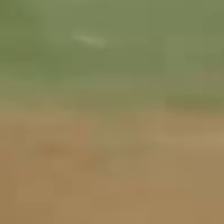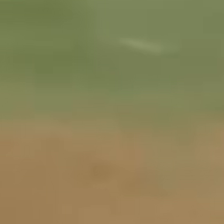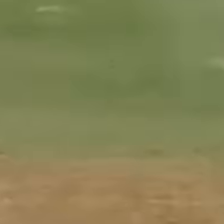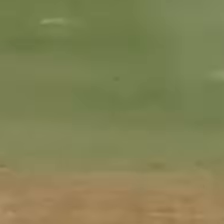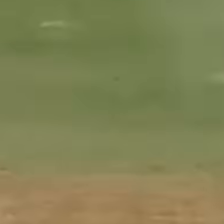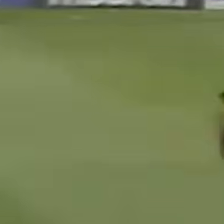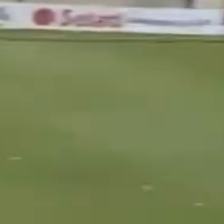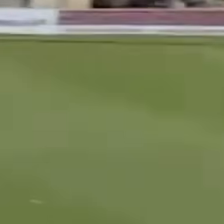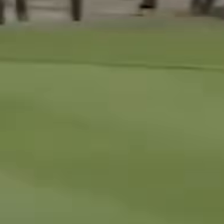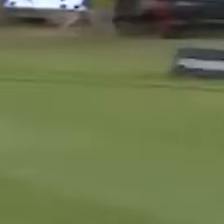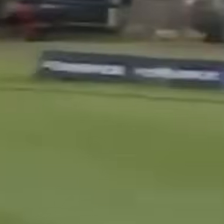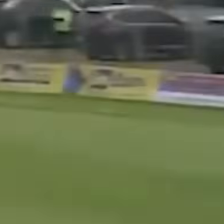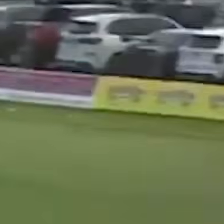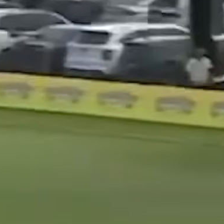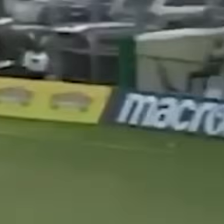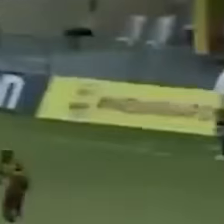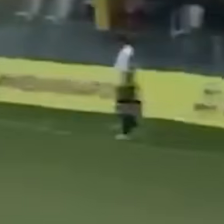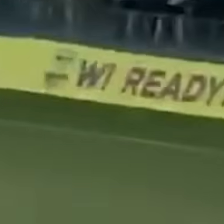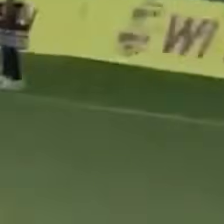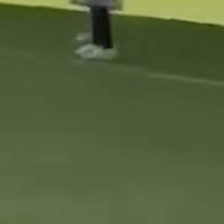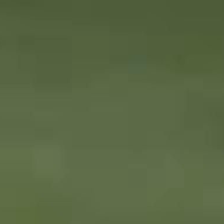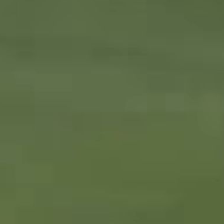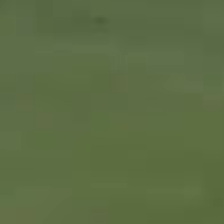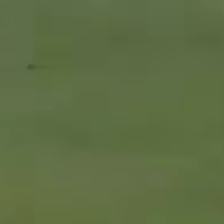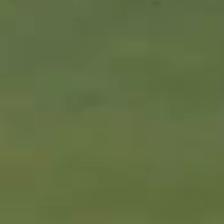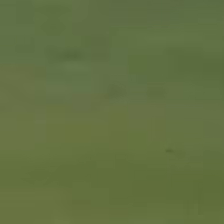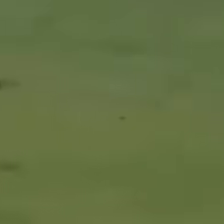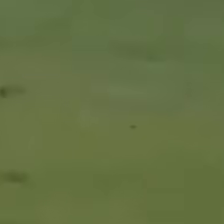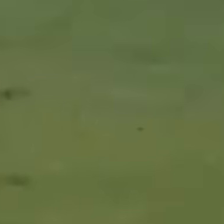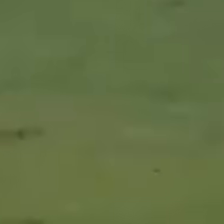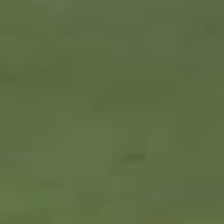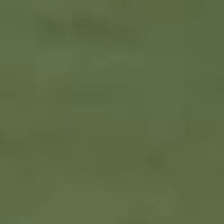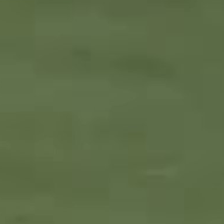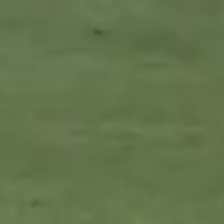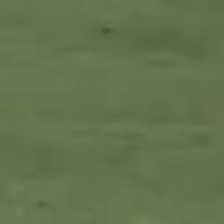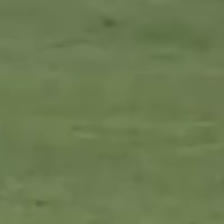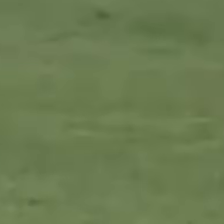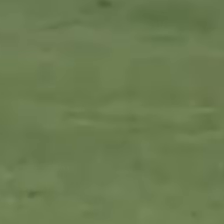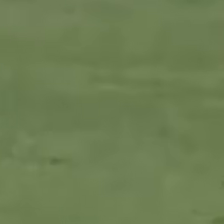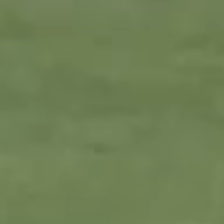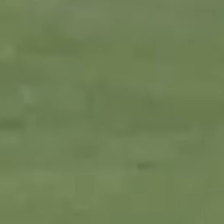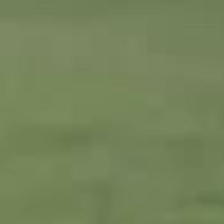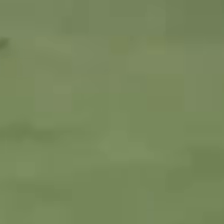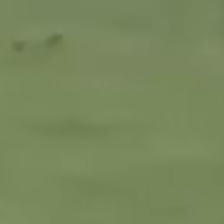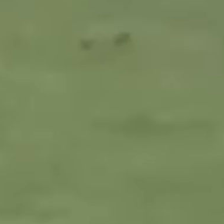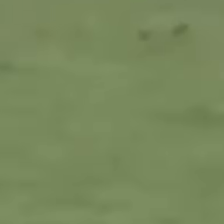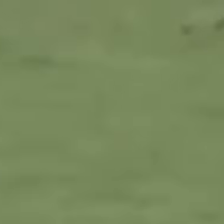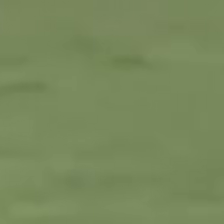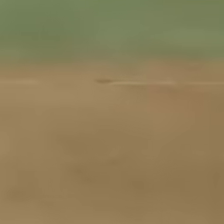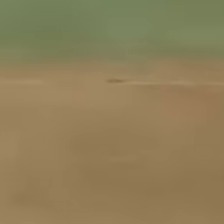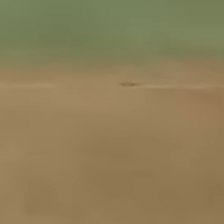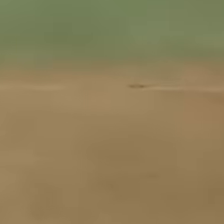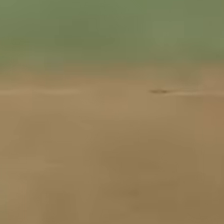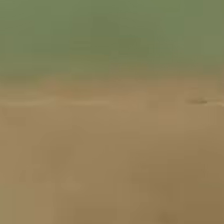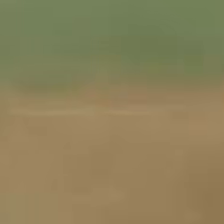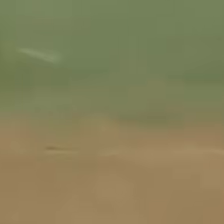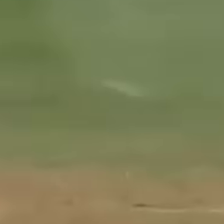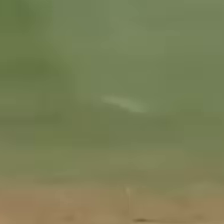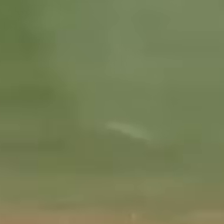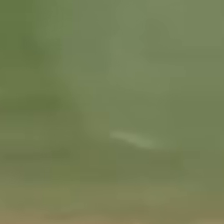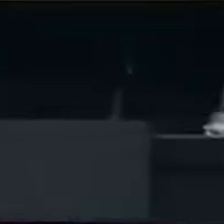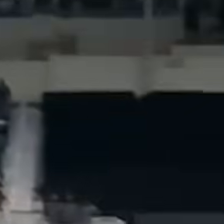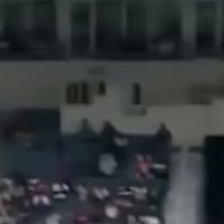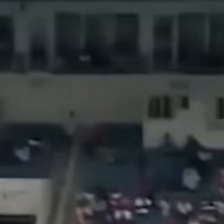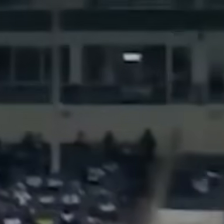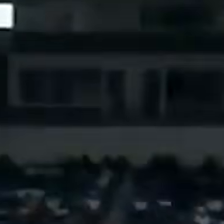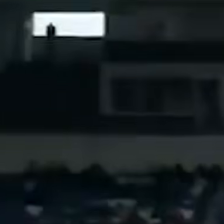Gudakesh Moti, known as an economical bowler, was named the ICC Men's Player of the Month for May 2024. He also played a critical